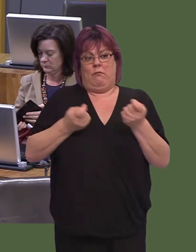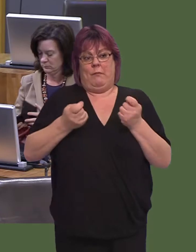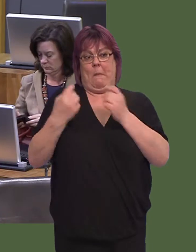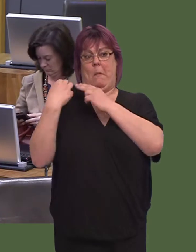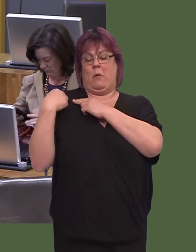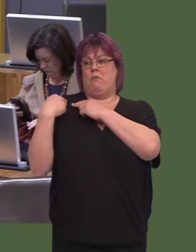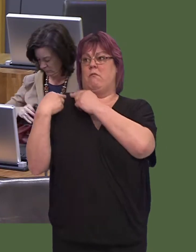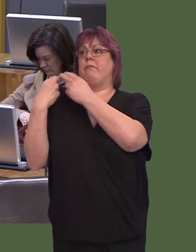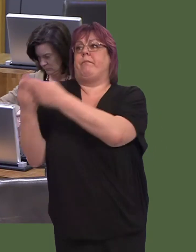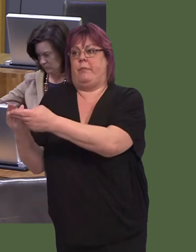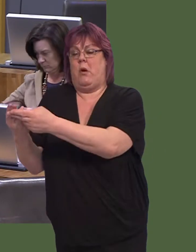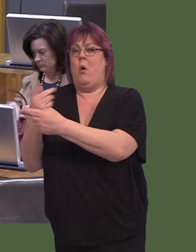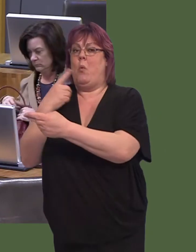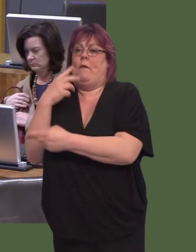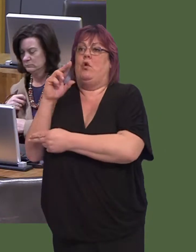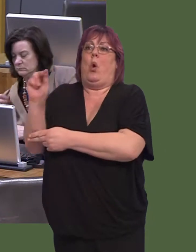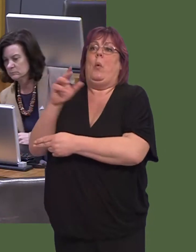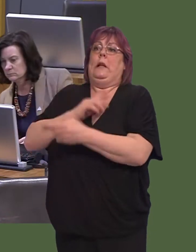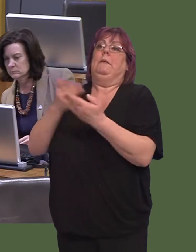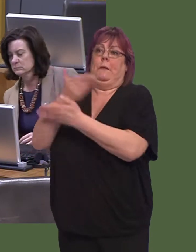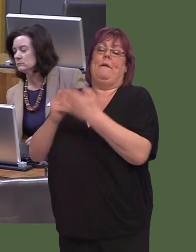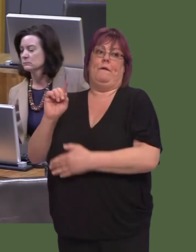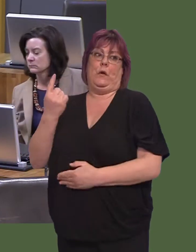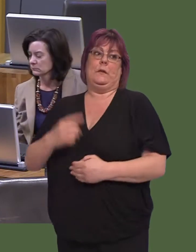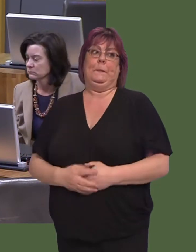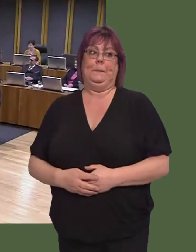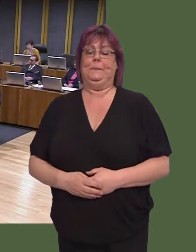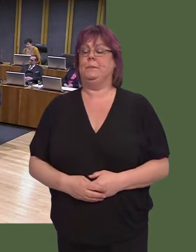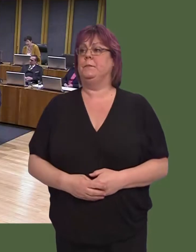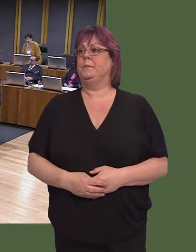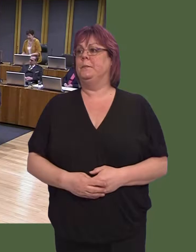remove powers from this National Assembly as they come here from Brussels.